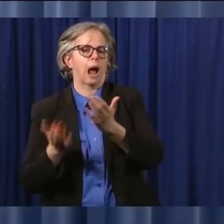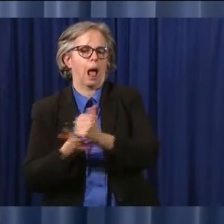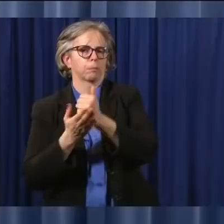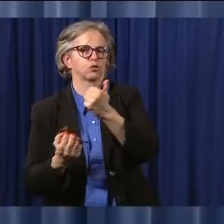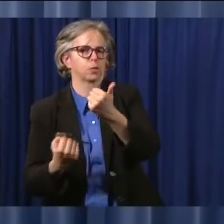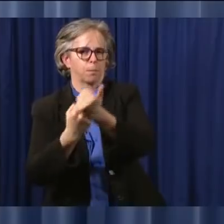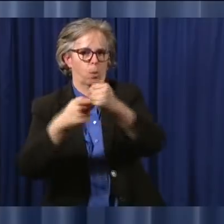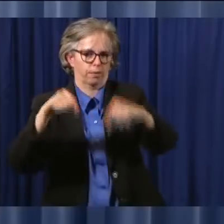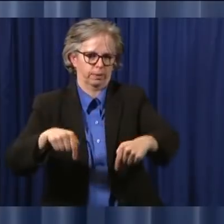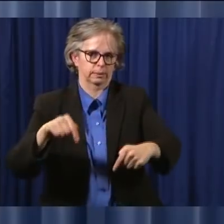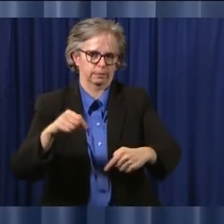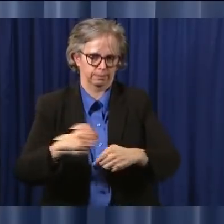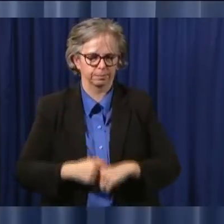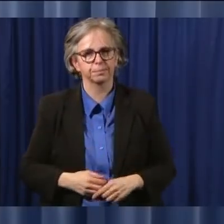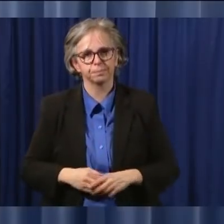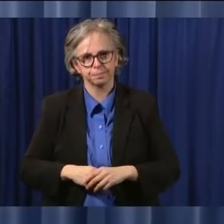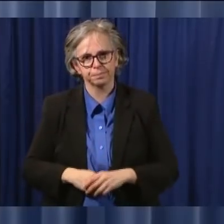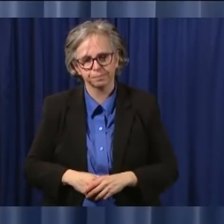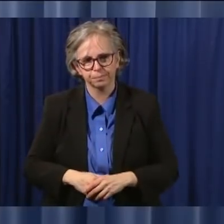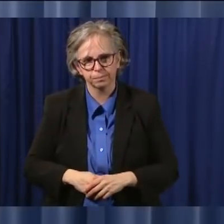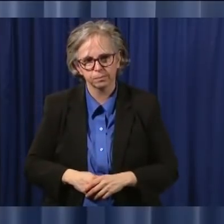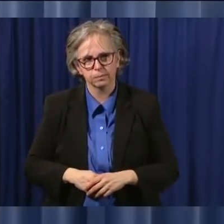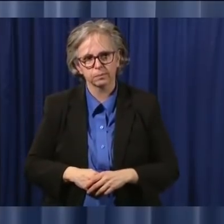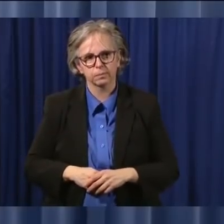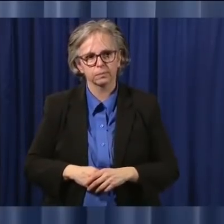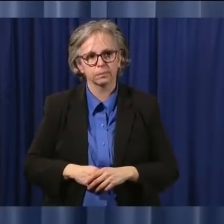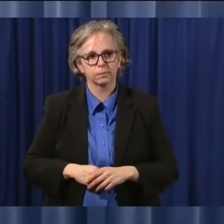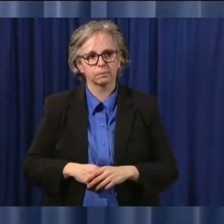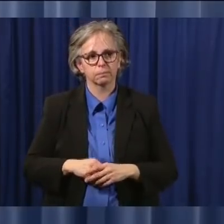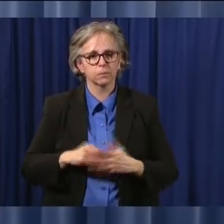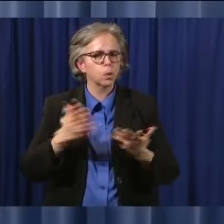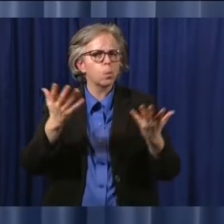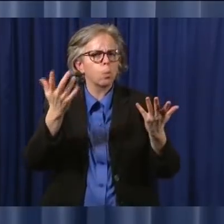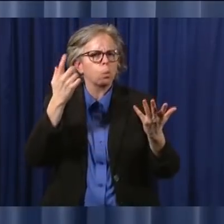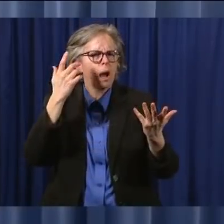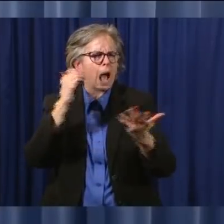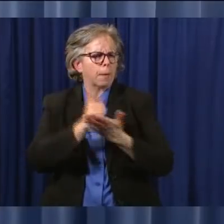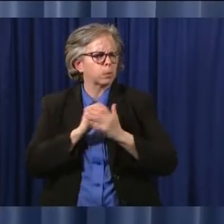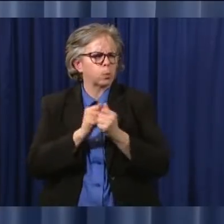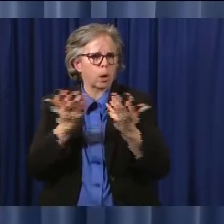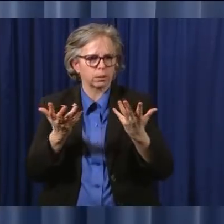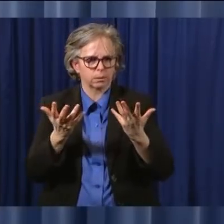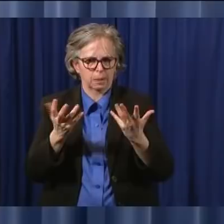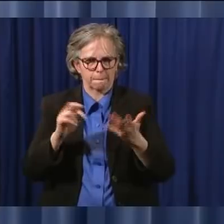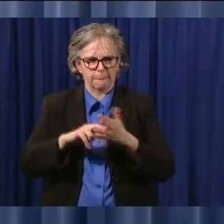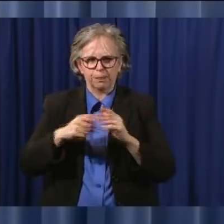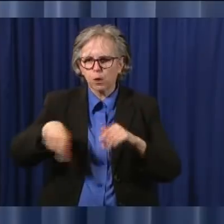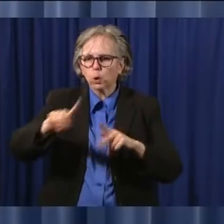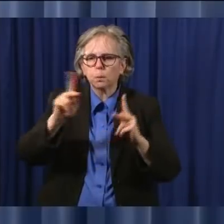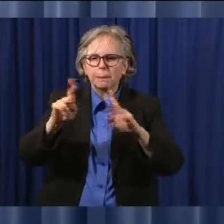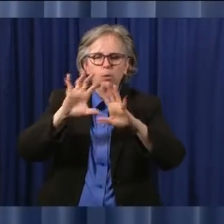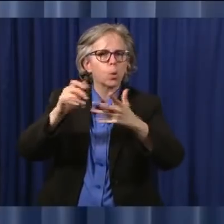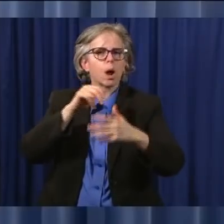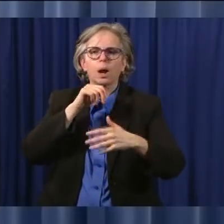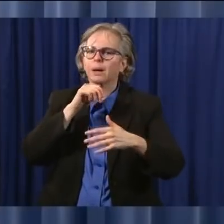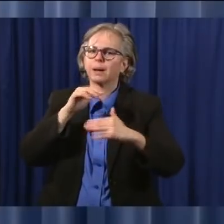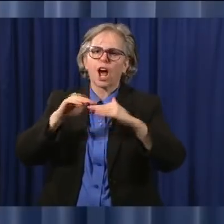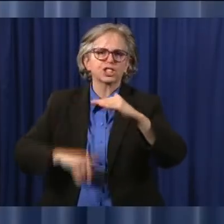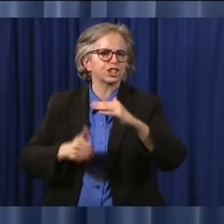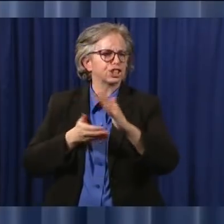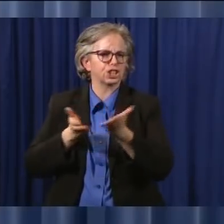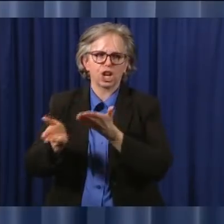To help us during this pandemic to focus on the most underserved populations, no matter where they exist in the state of Ohio,